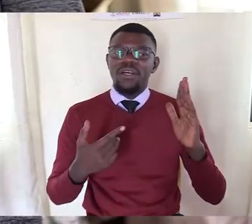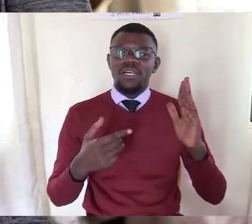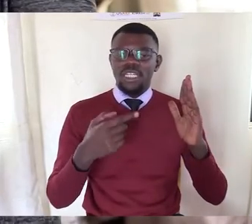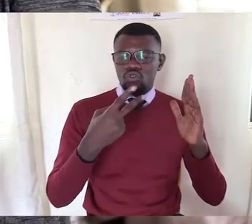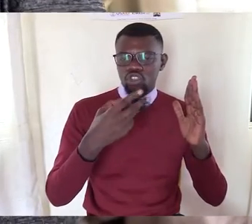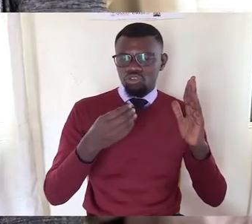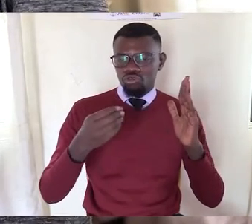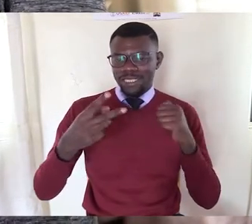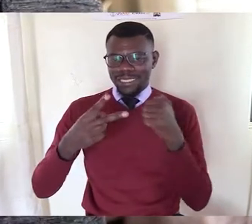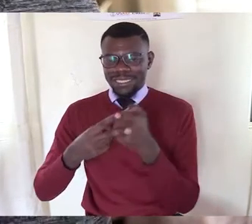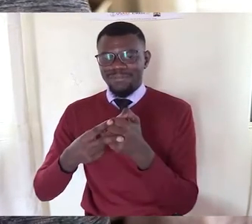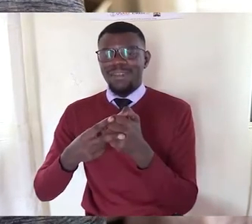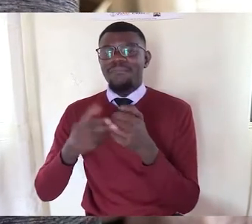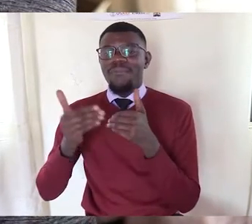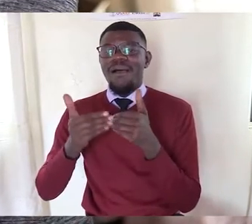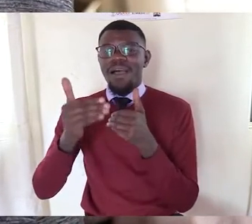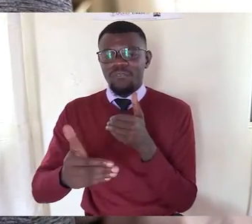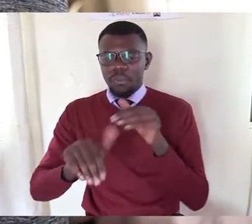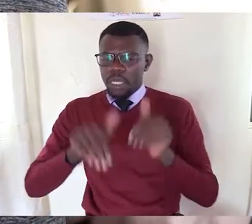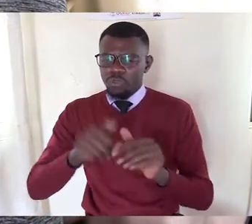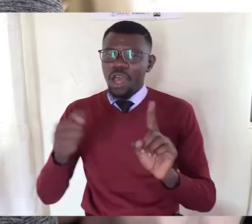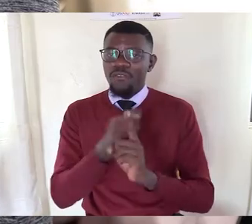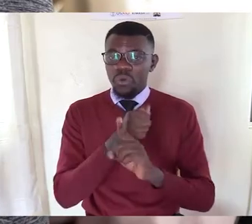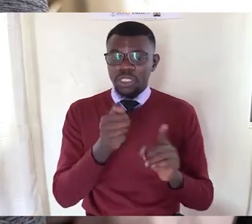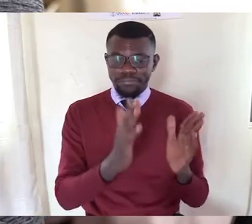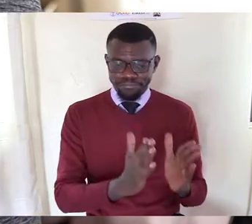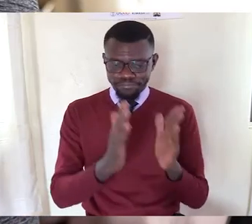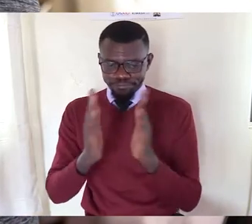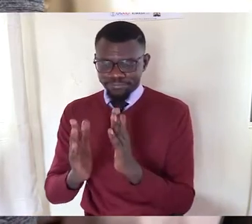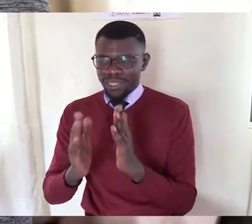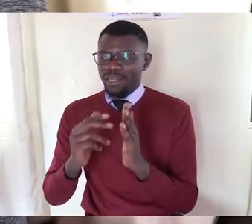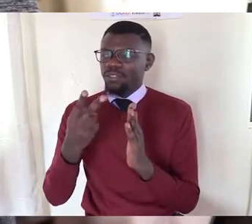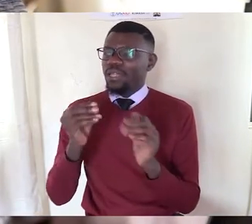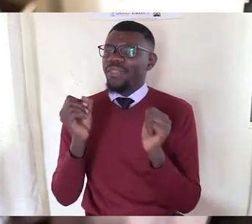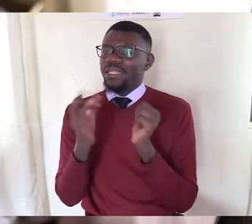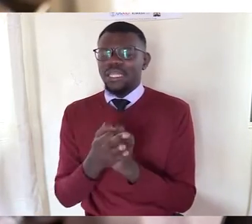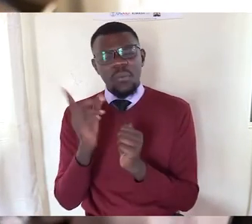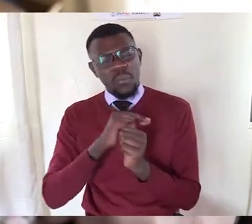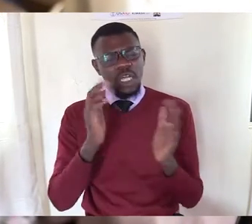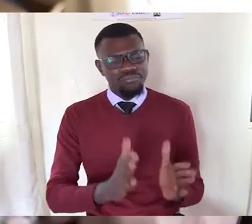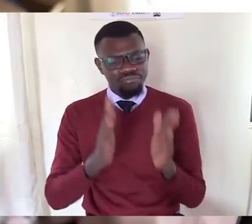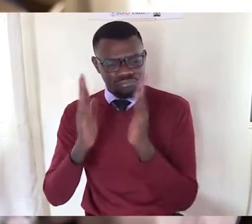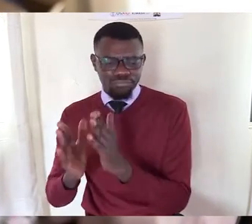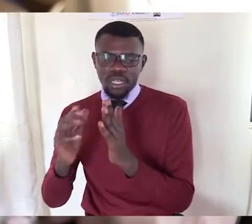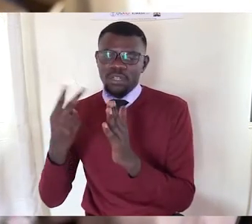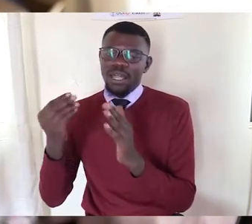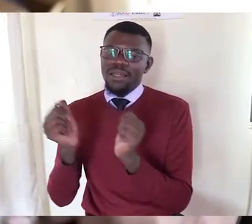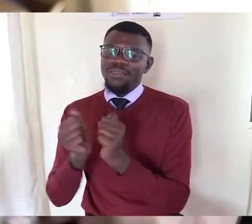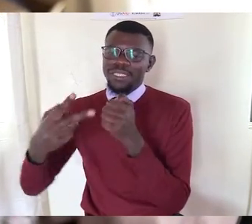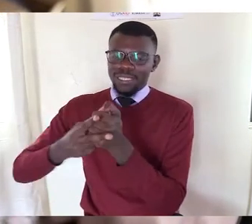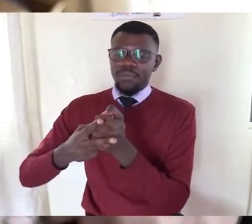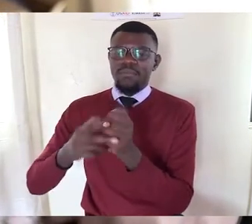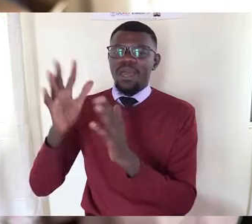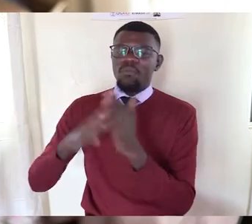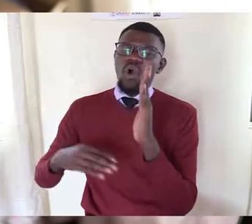2007 post-election violence, the 2013, and also 2017, what the report has